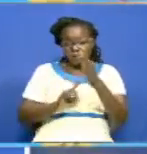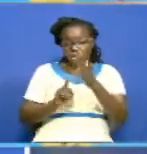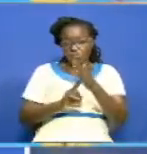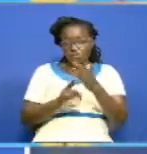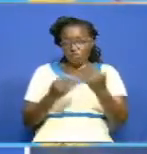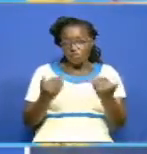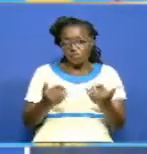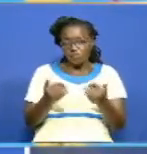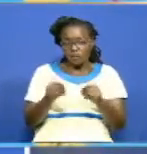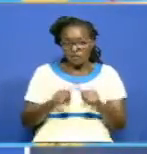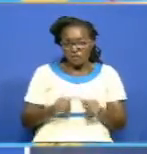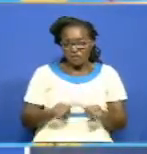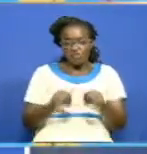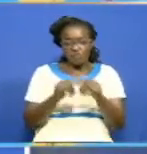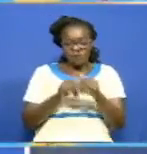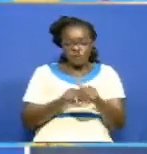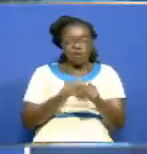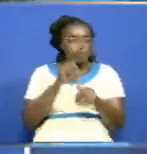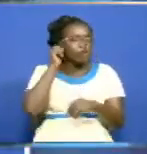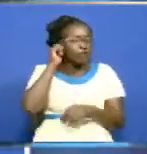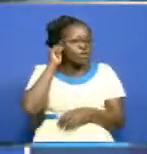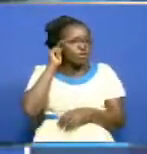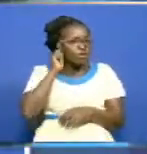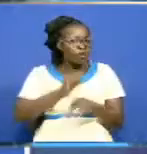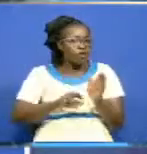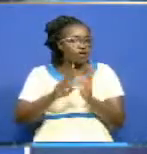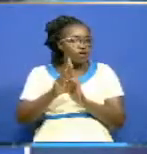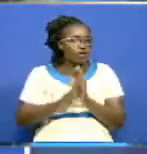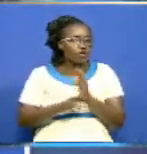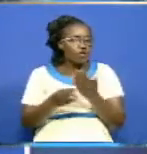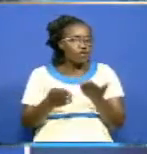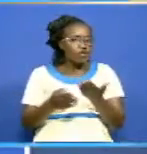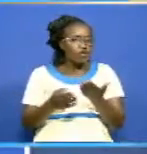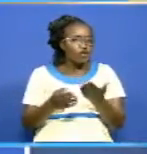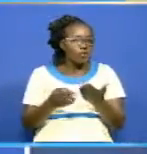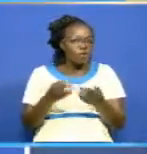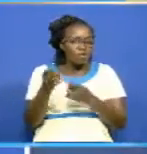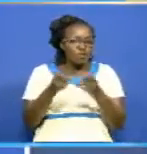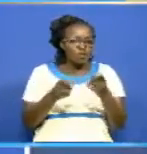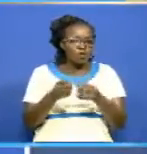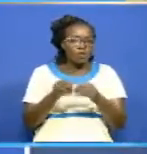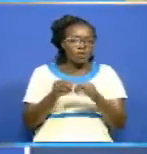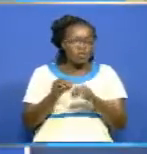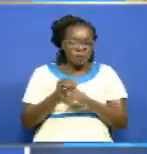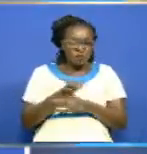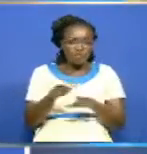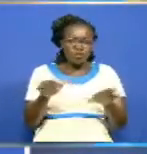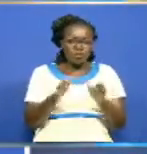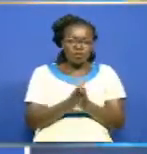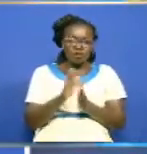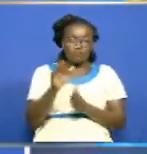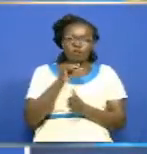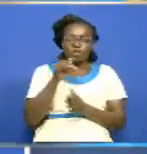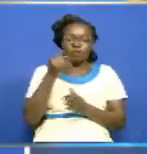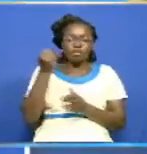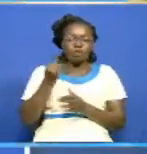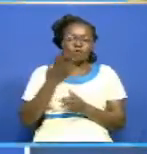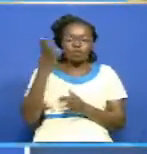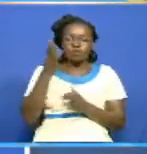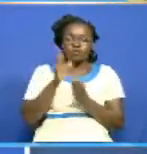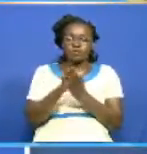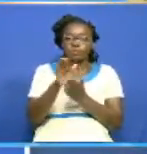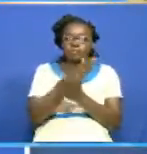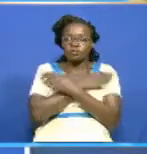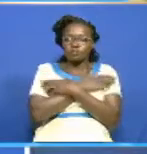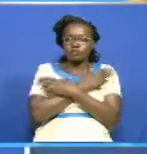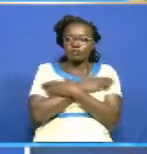calling for continuous adherence to the measures in place to contain further spread. Huwezi kuelewa na rafiki yako